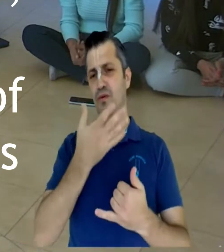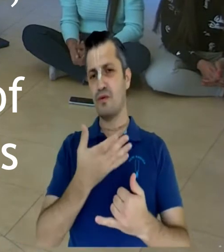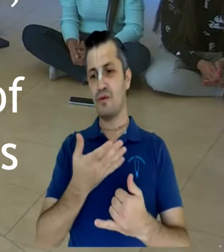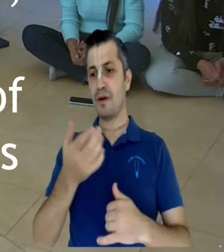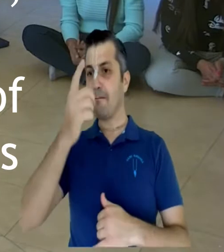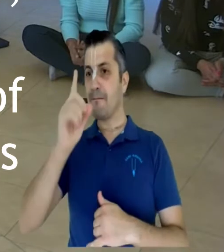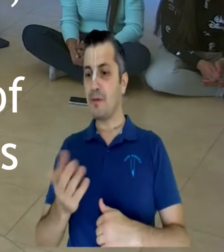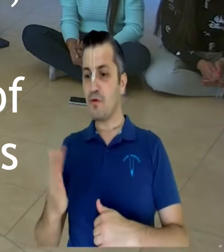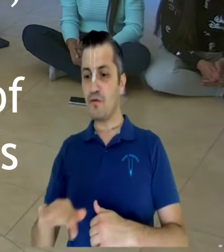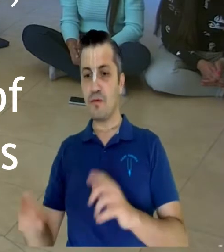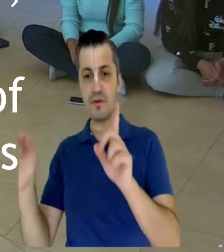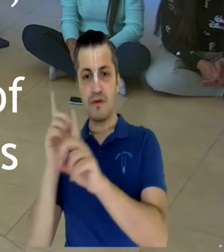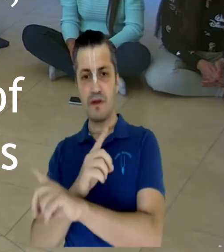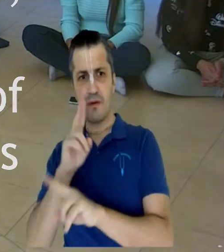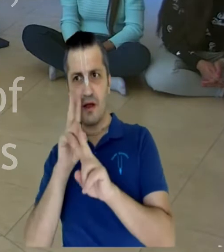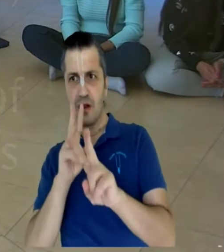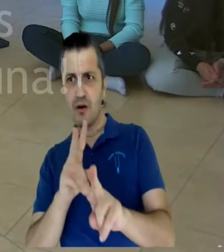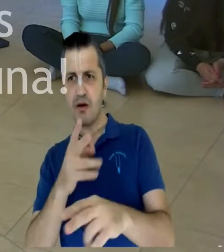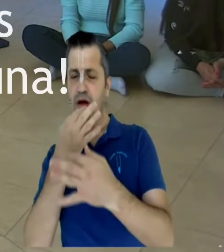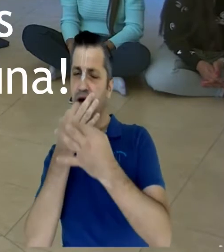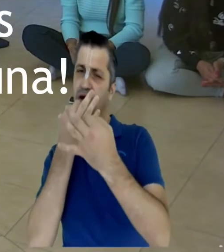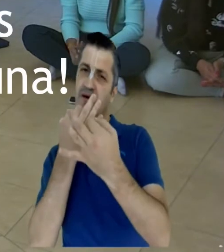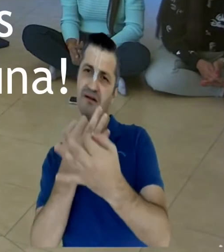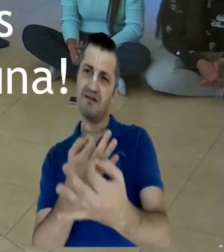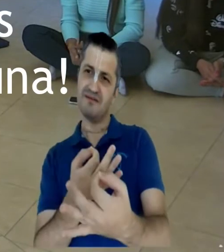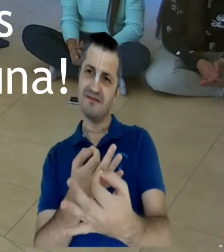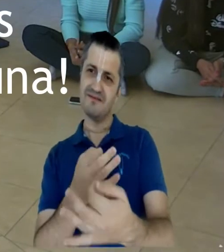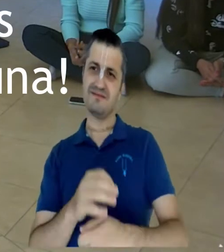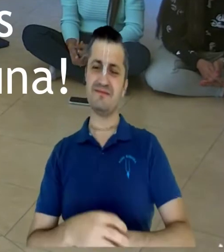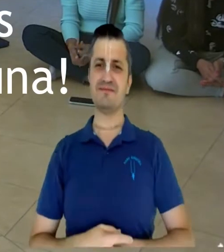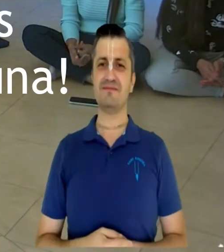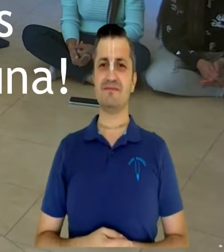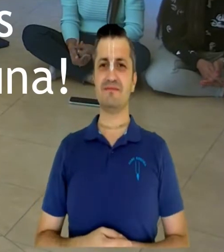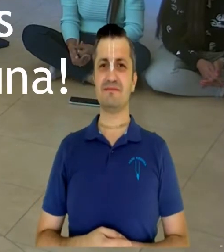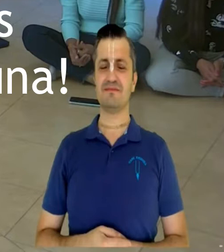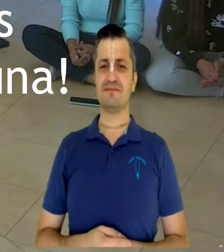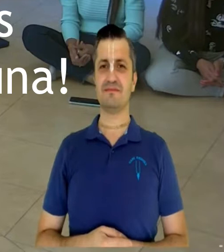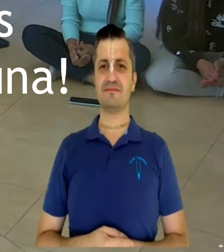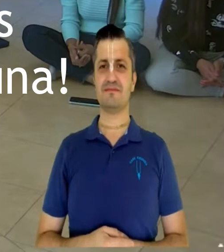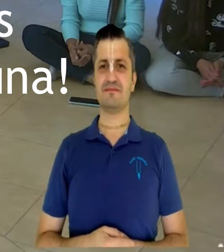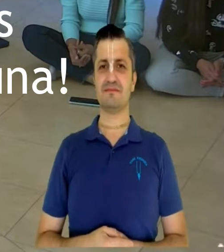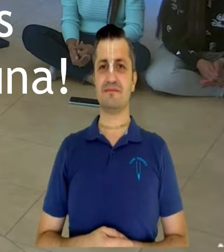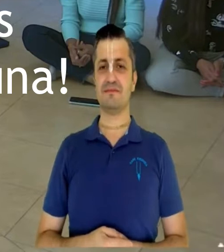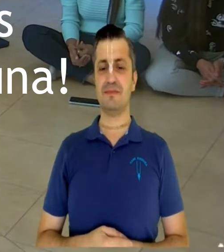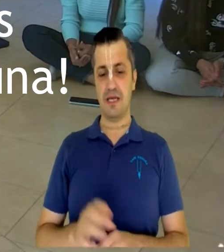Jana Braja Janaranjana Yamuna Tira